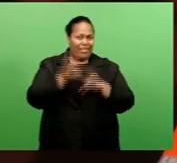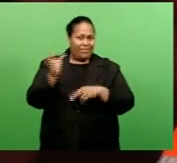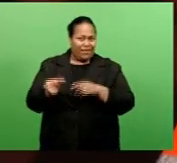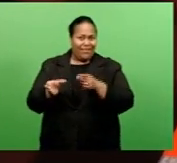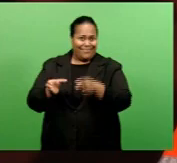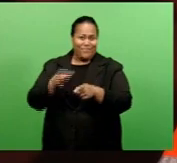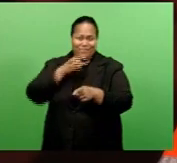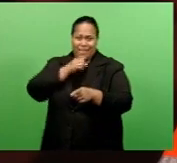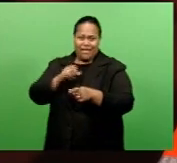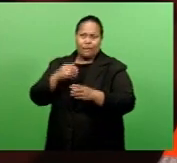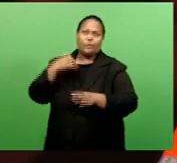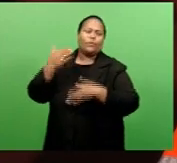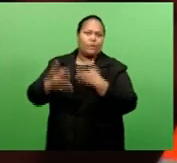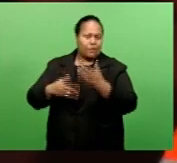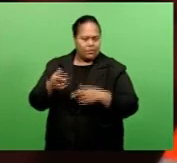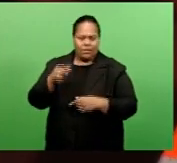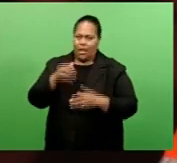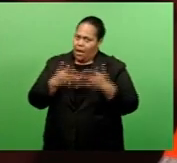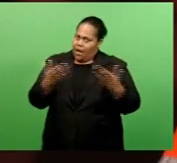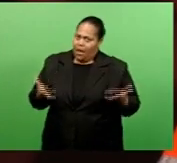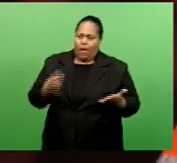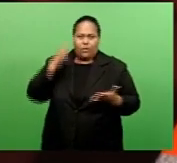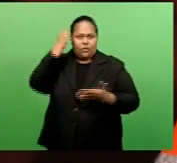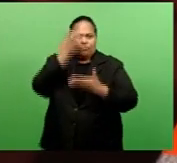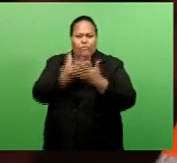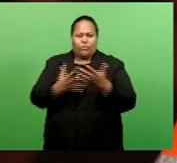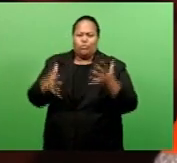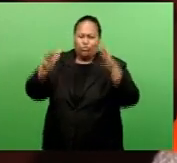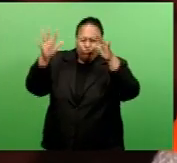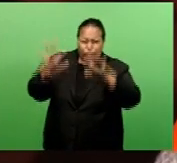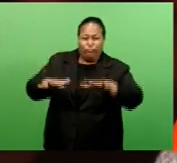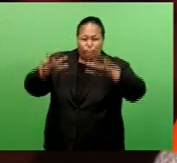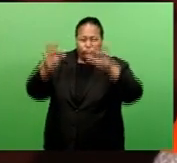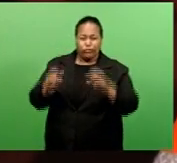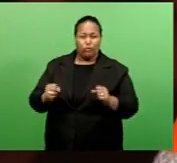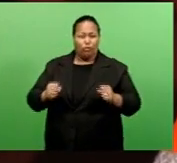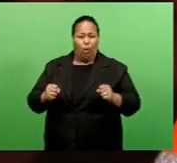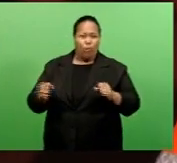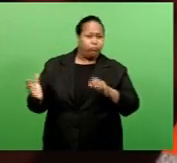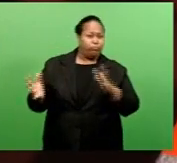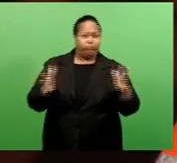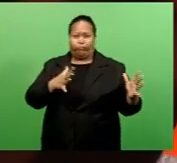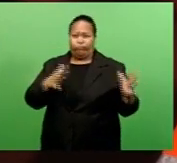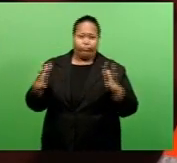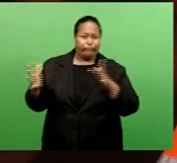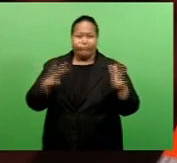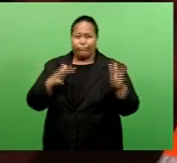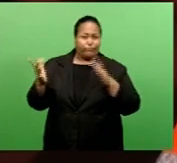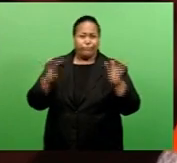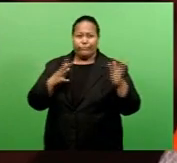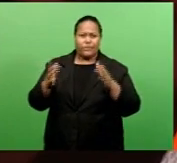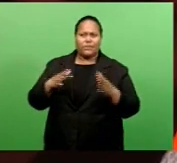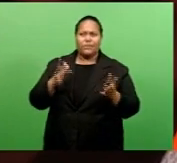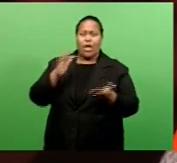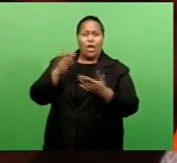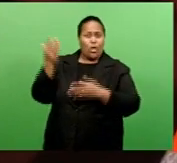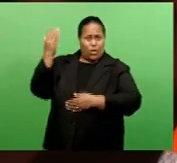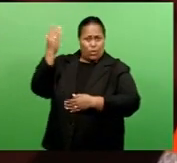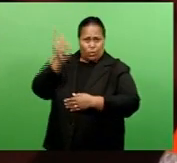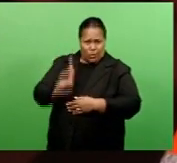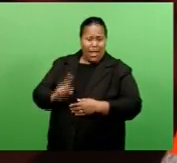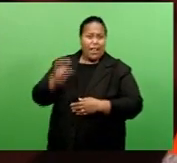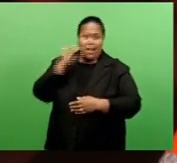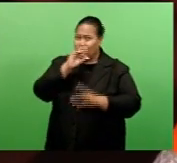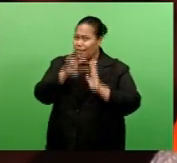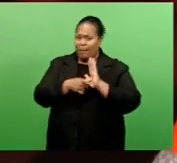are experiencing heavy rain and strong winds, which is even more stronger to what they've experienced at around midday. Right now,